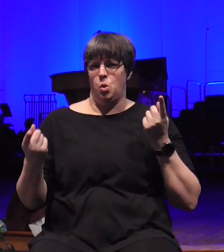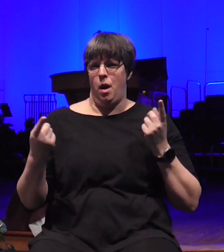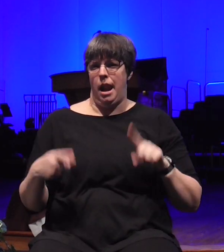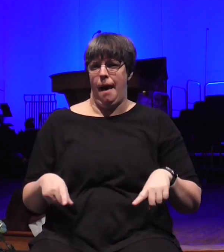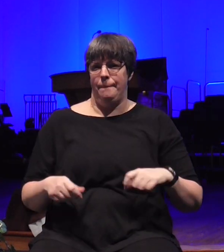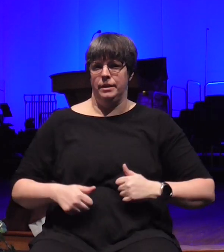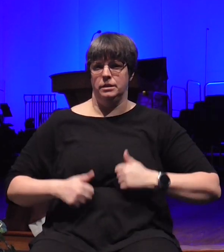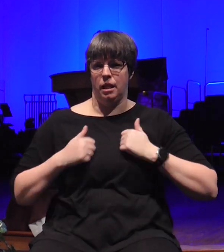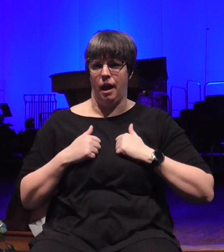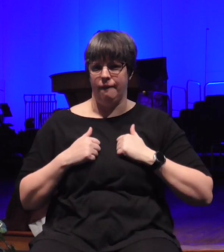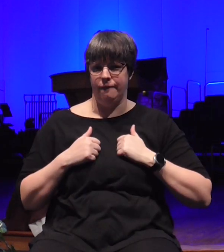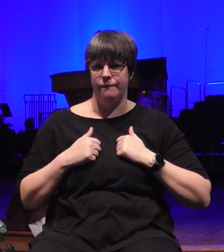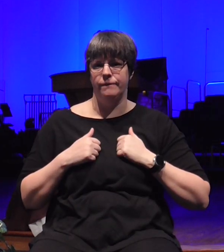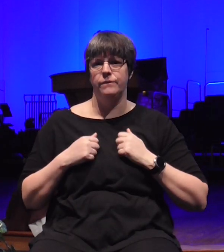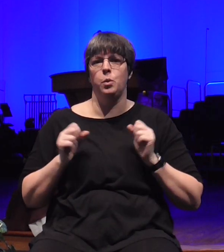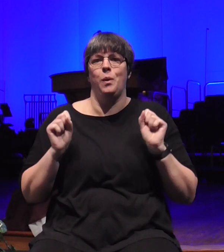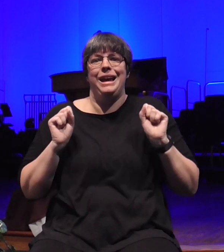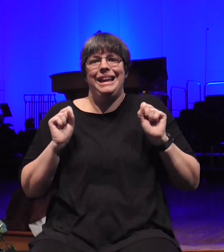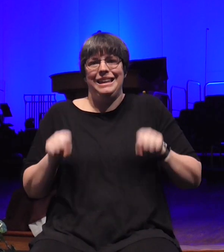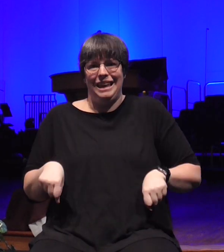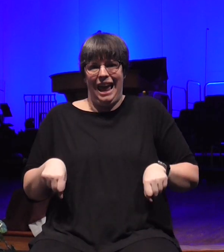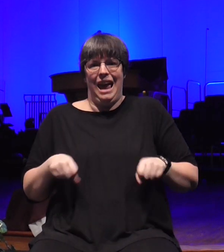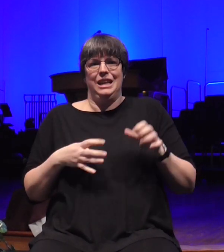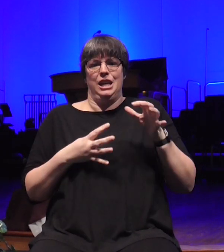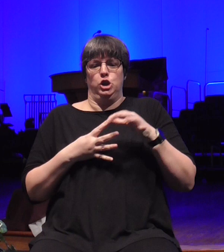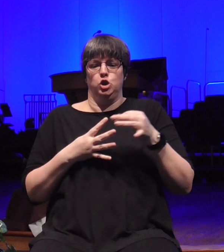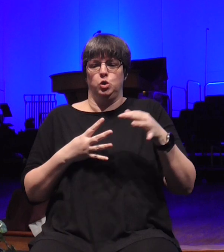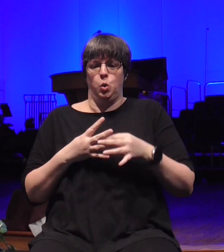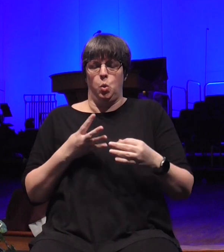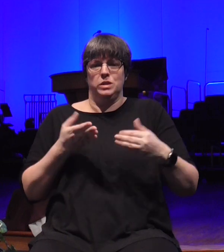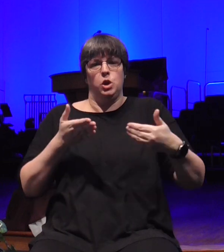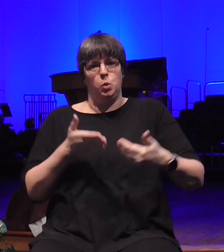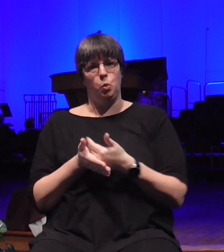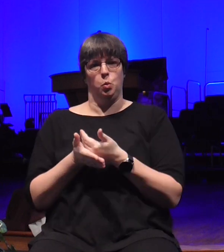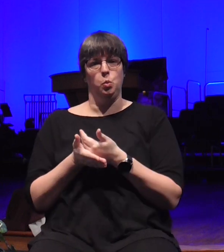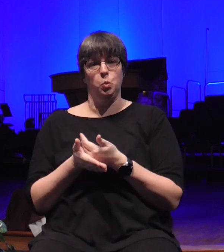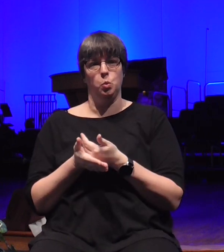We can be renewed within ourselves. We can choose a new